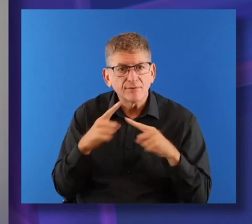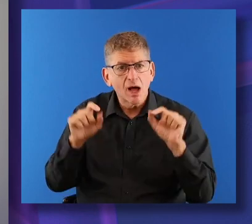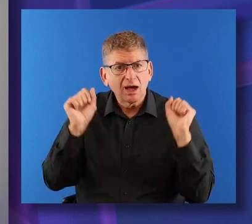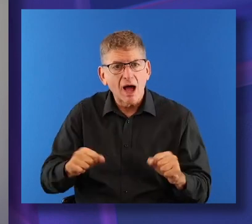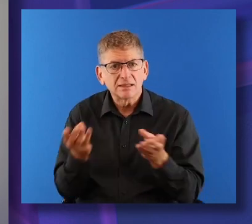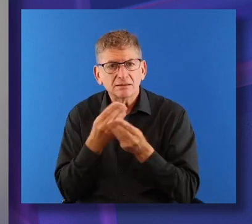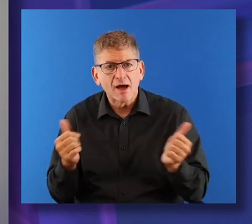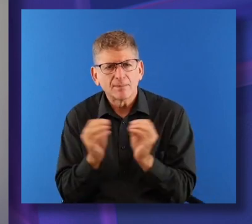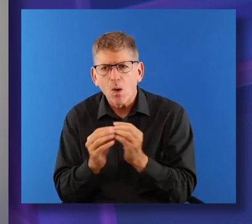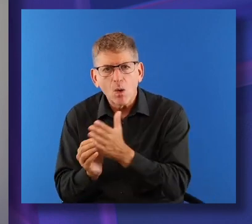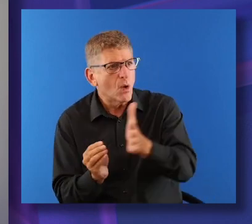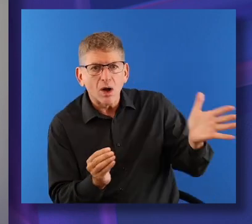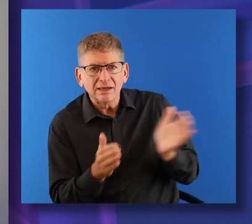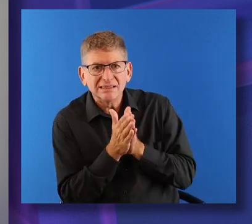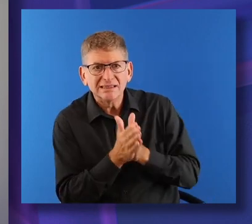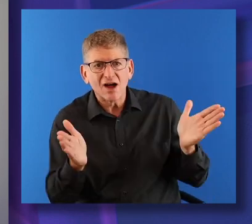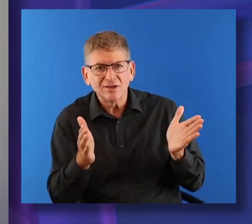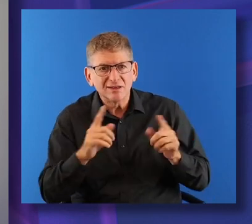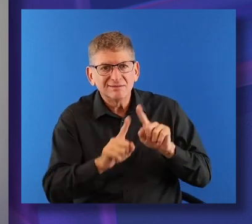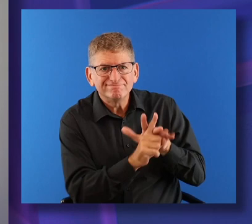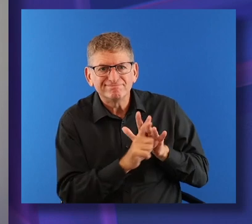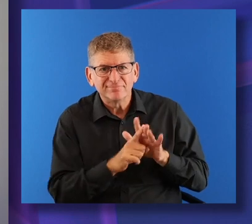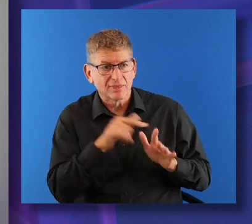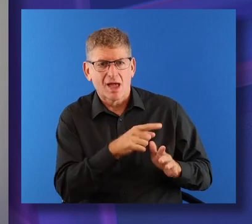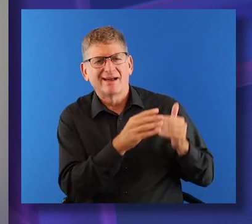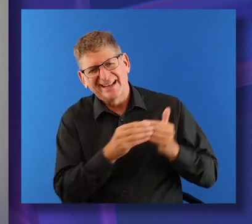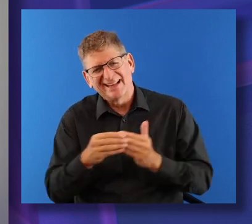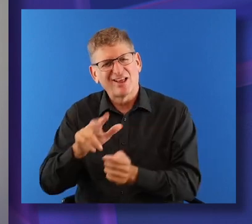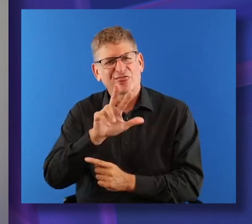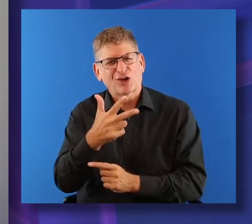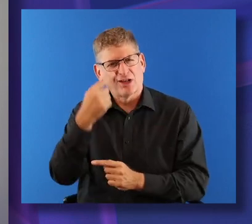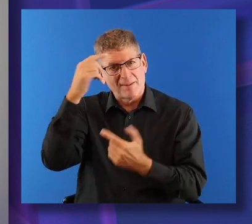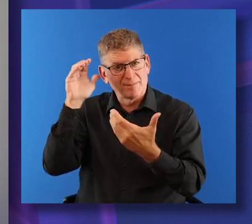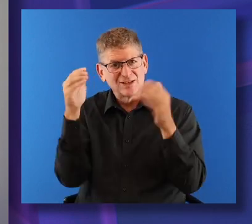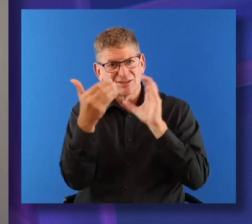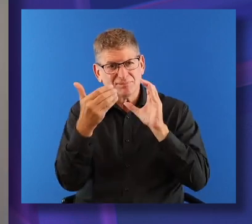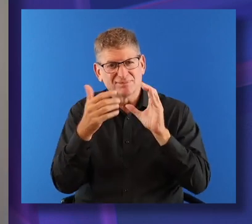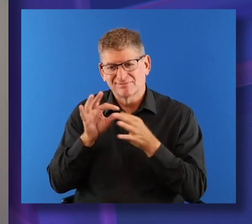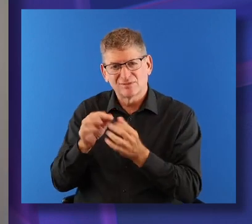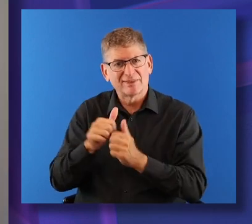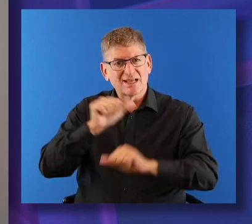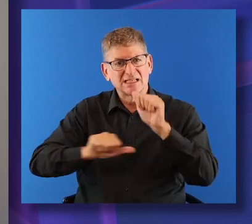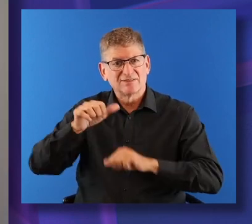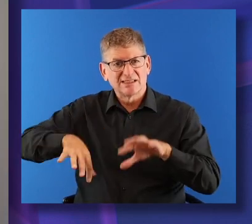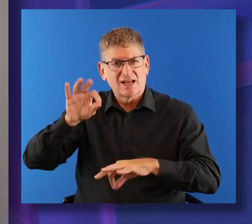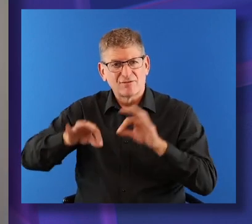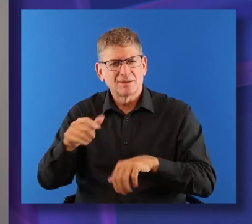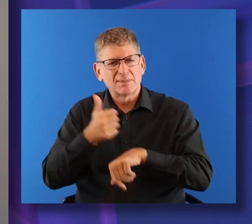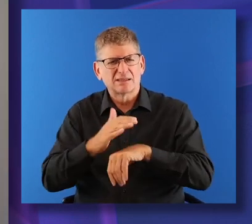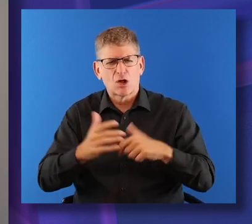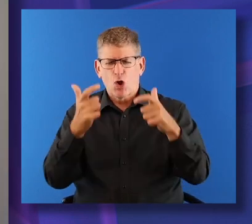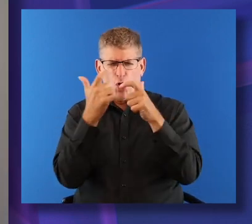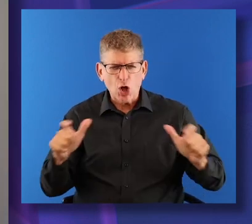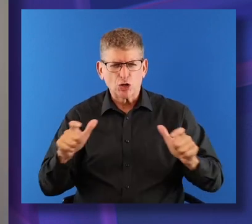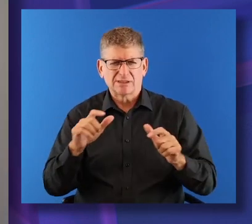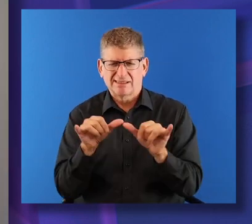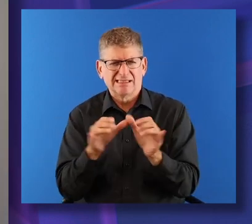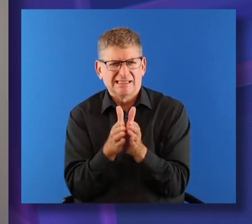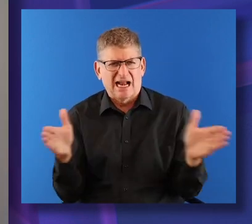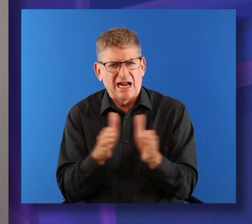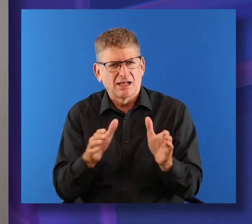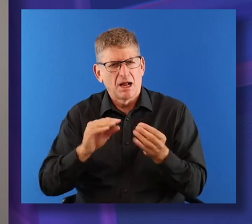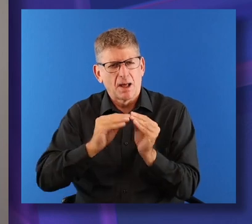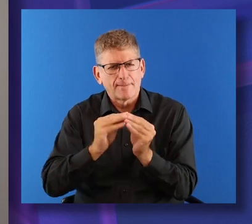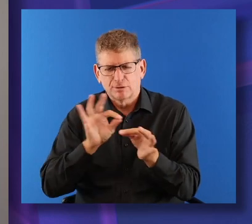scientific discovery based on large-scale numerical computation. By the dawn of the 21st century, computation